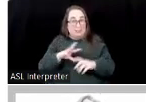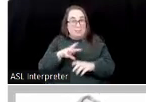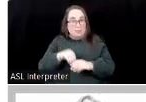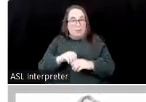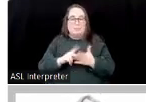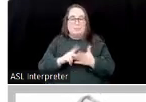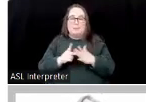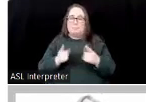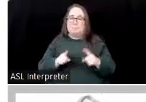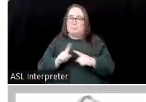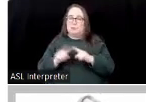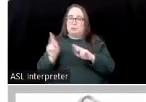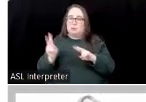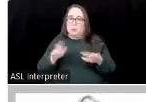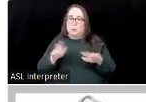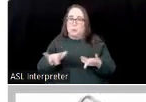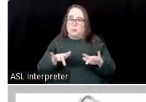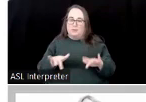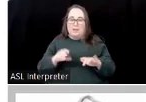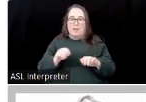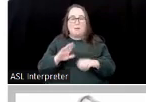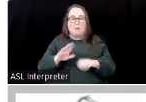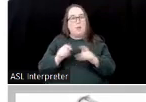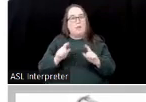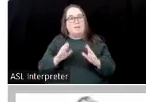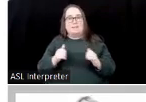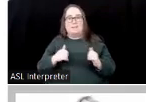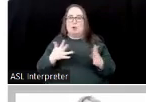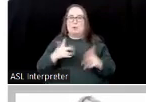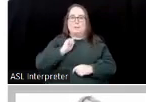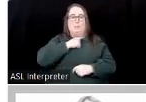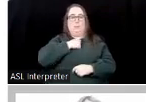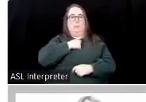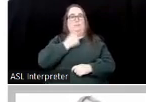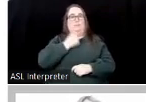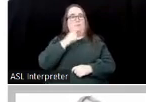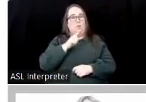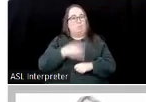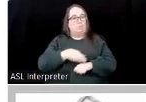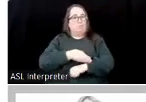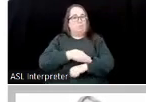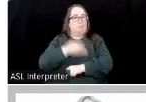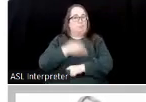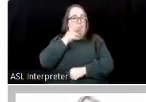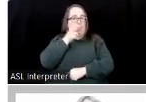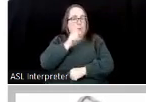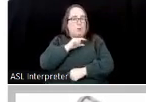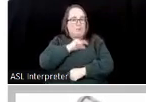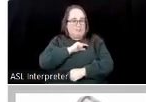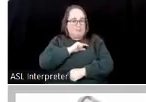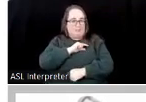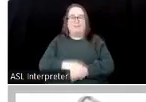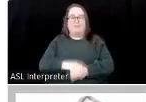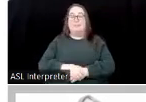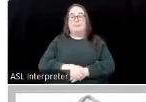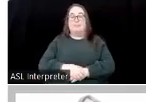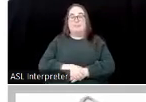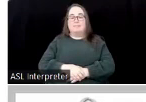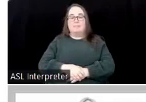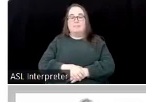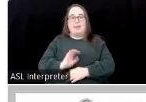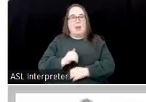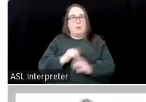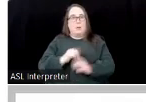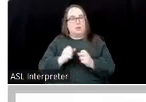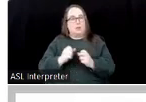the recording. Also, all attendees have been muted for audio quality. One hallmark of our webinars is